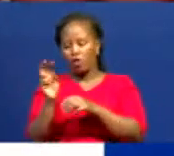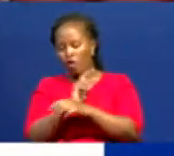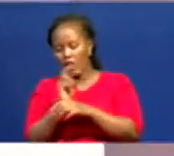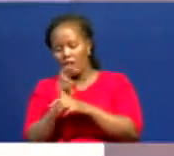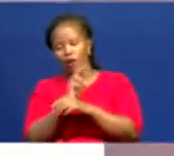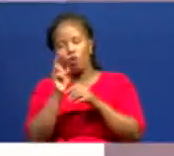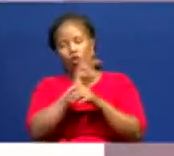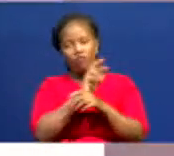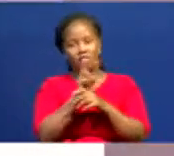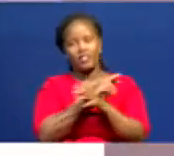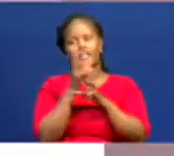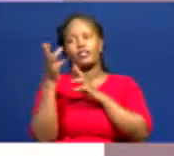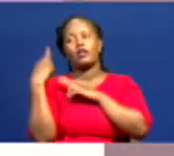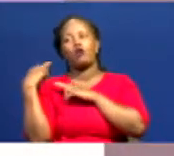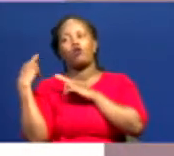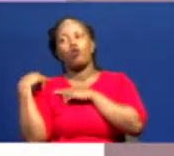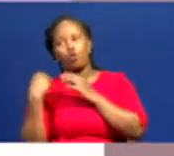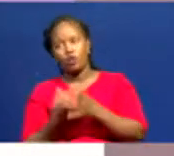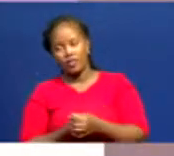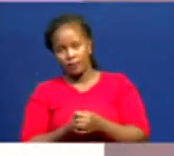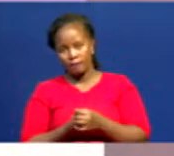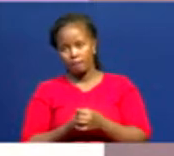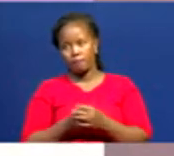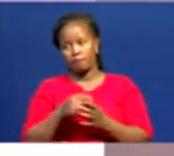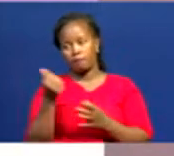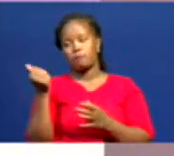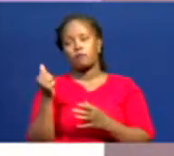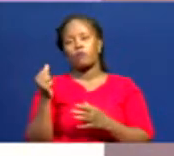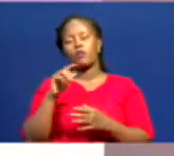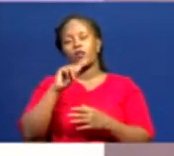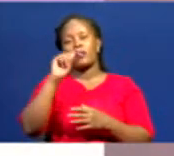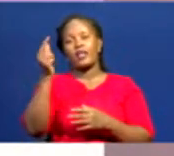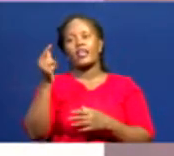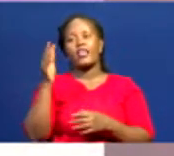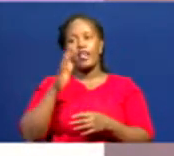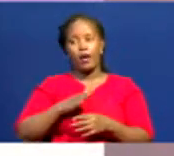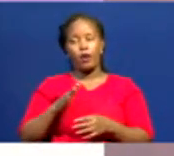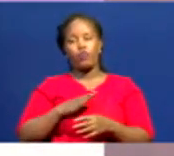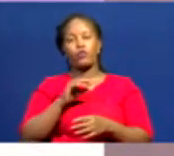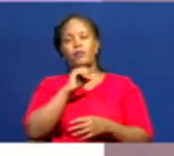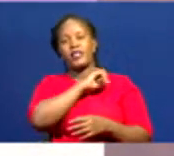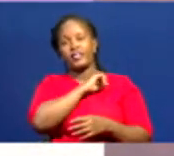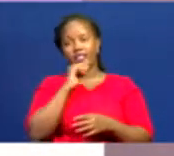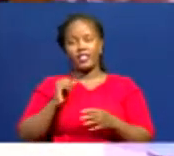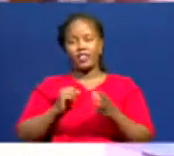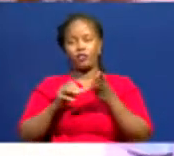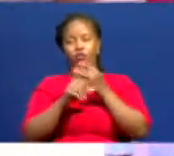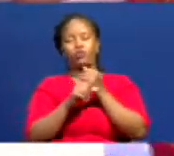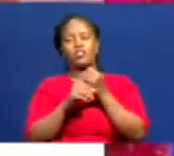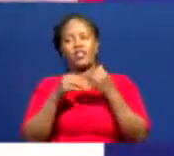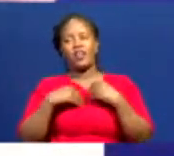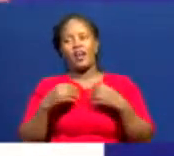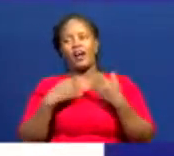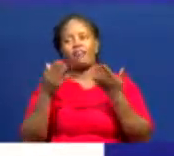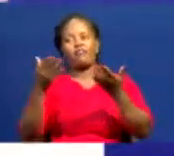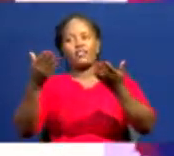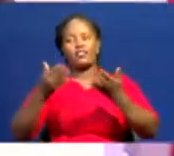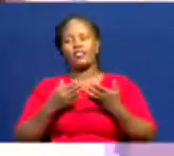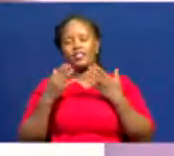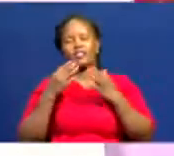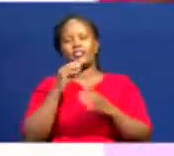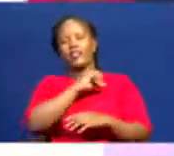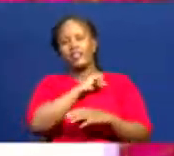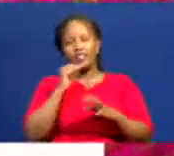role. Meanwhile, Kenya Women Senators Association has welcomed the commitment by the Senate leadership to advocate